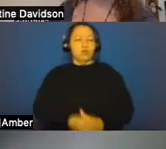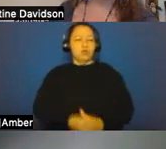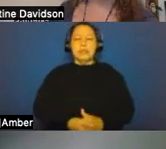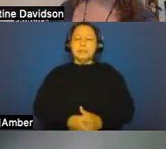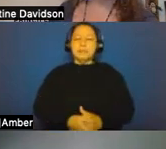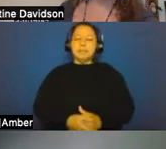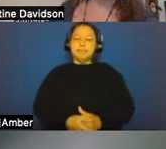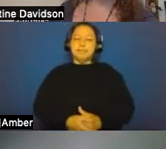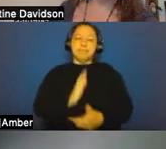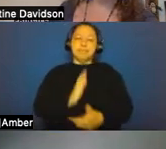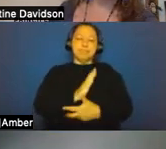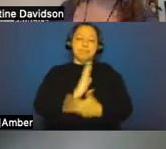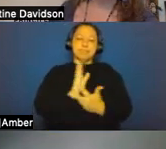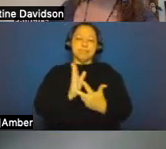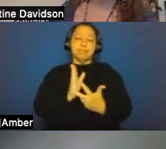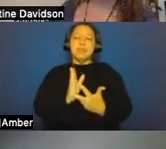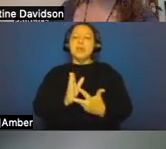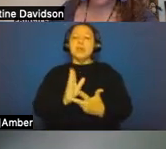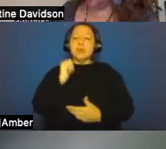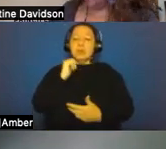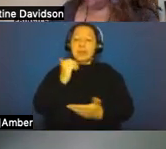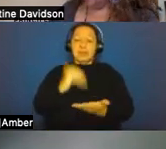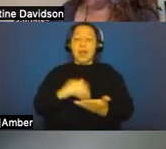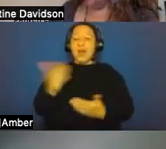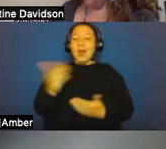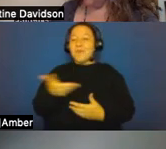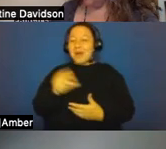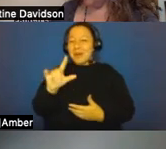Prostitution is a choice. And welcome, Nicole.